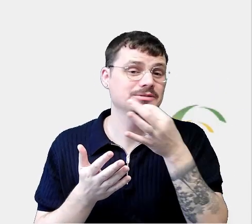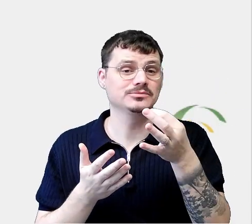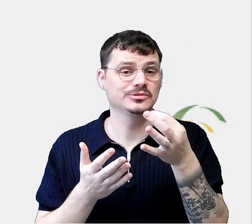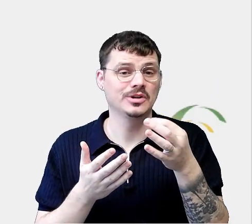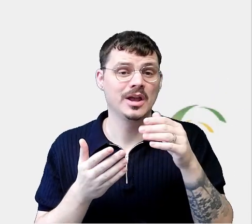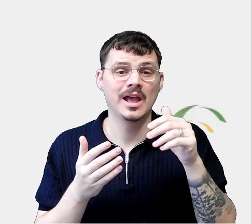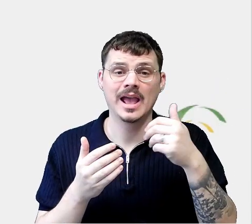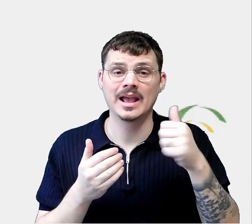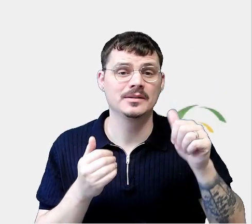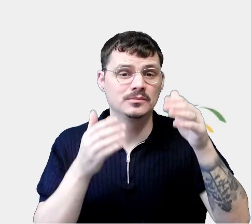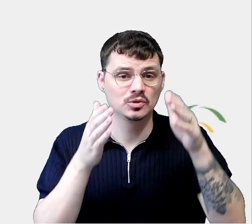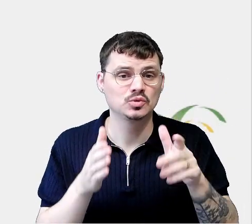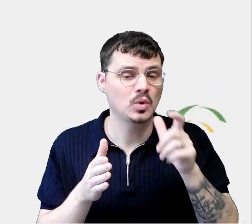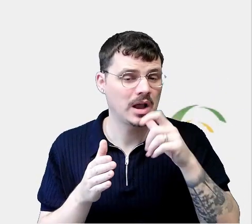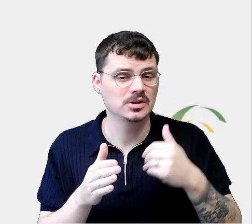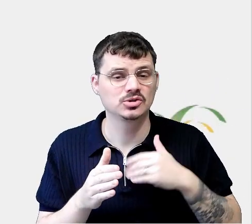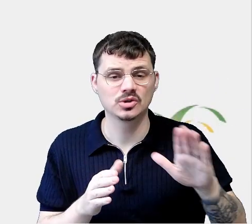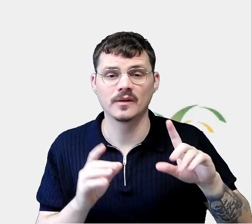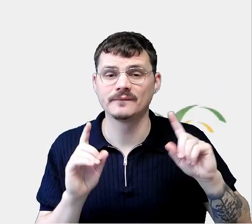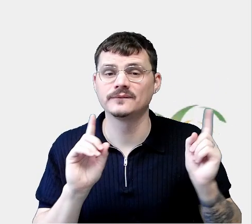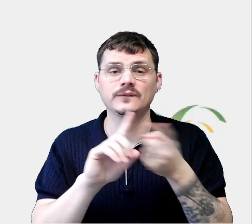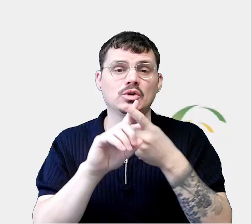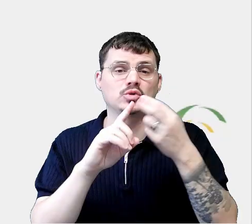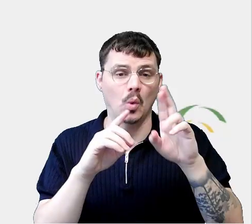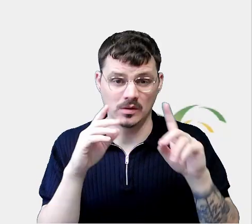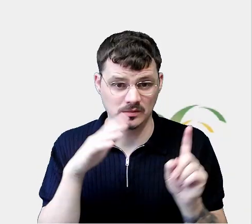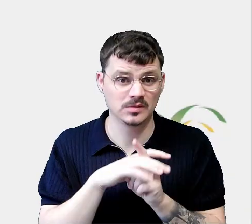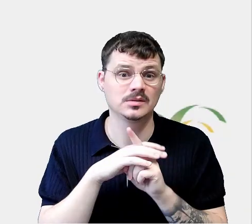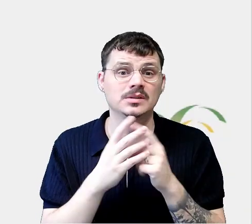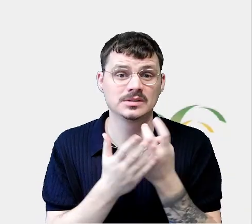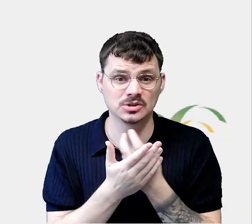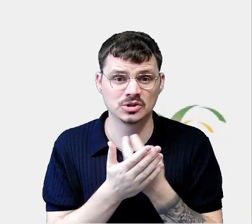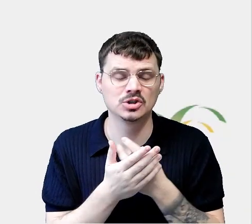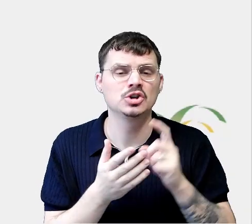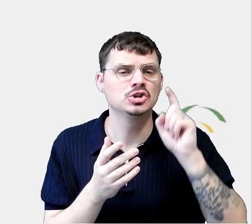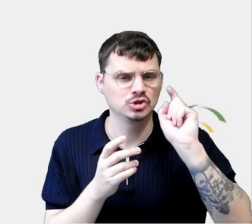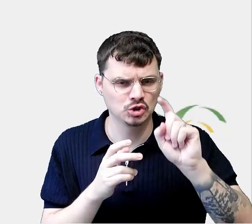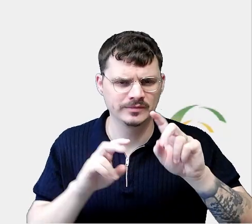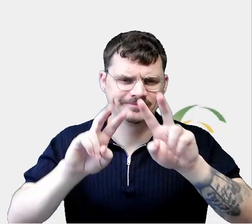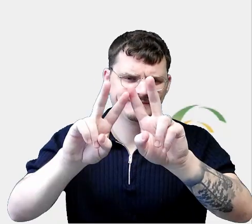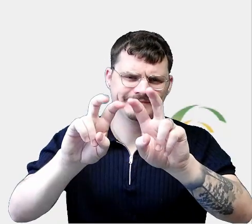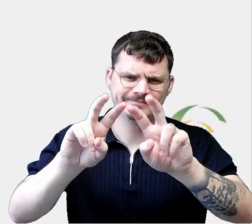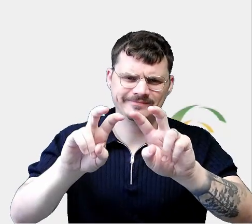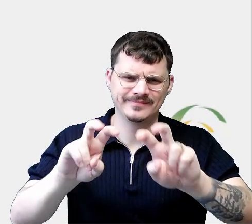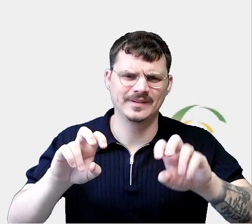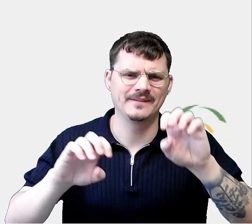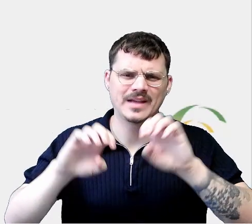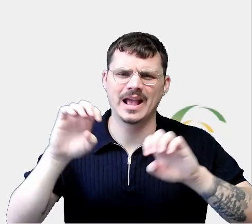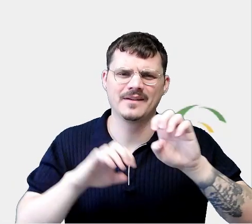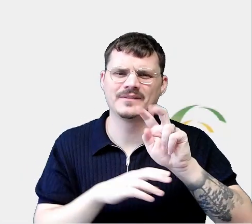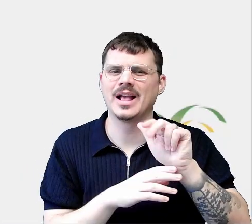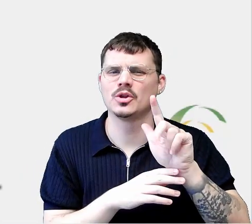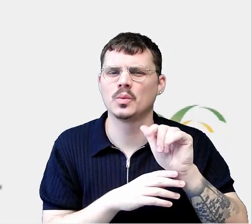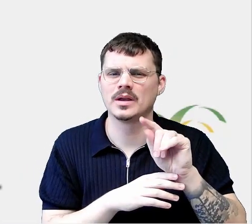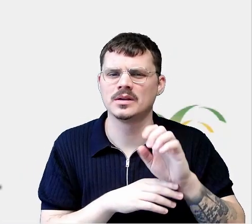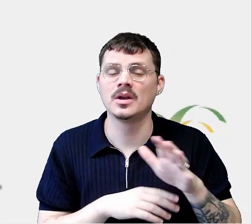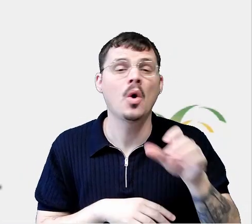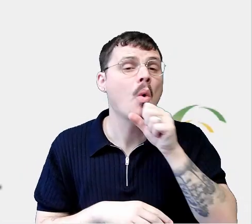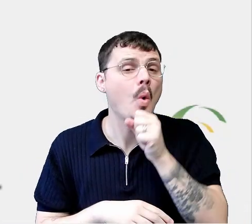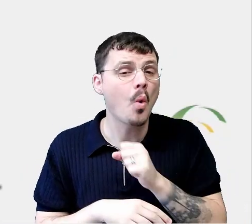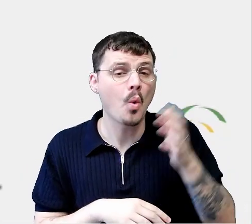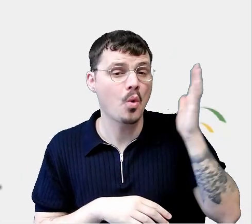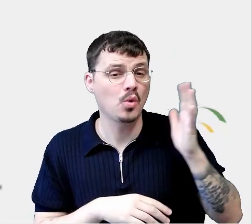every person who has their first or new onset of seizures should be thoroughly evaluated. The old thinking was, you